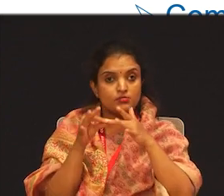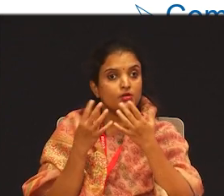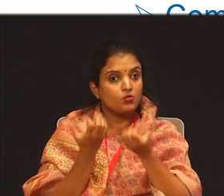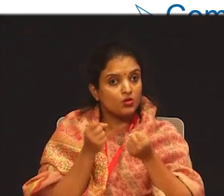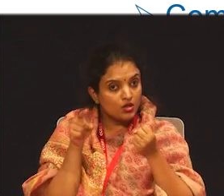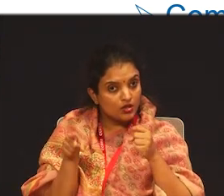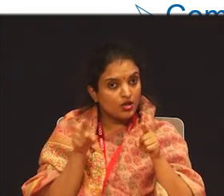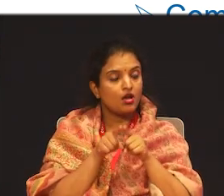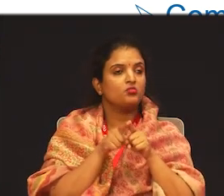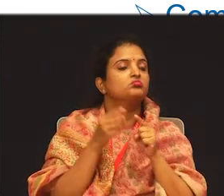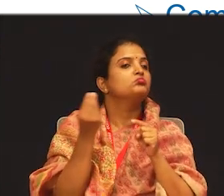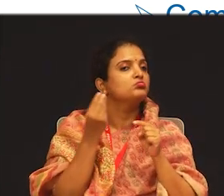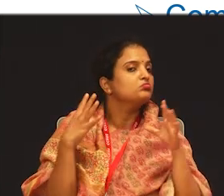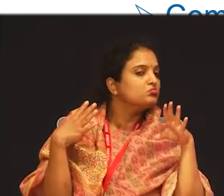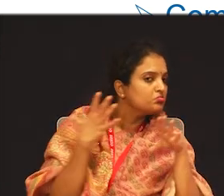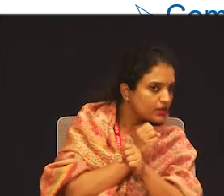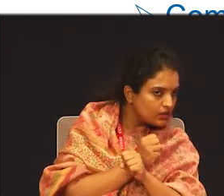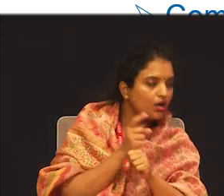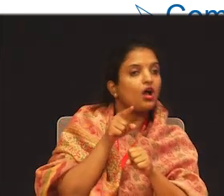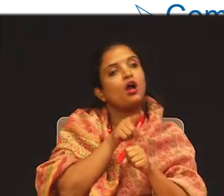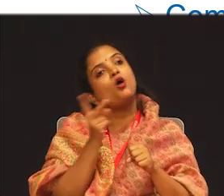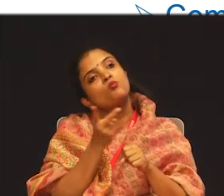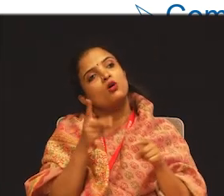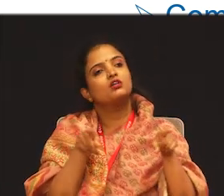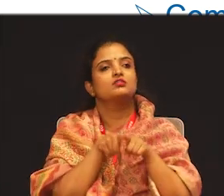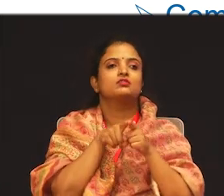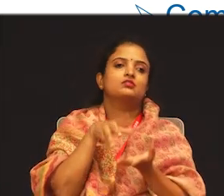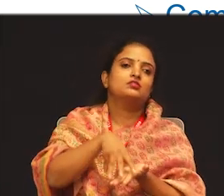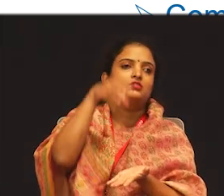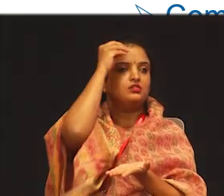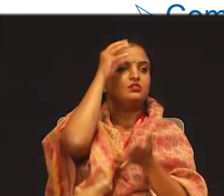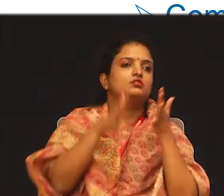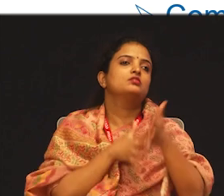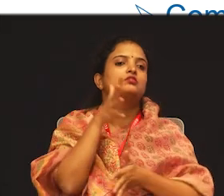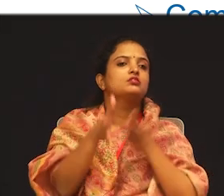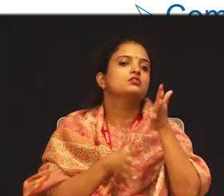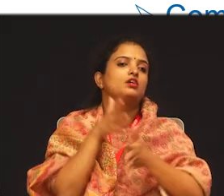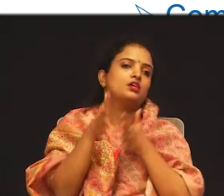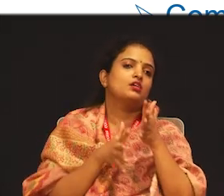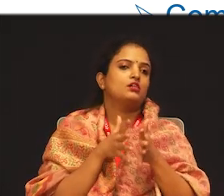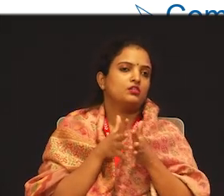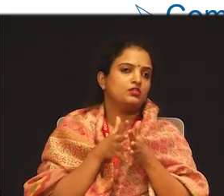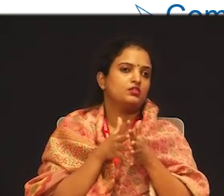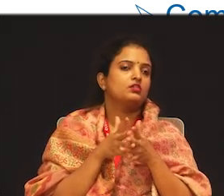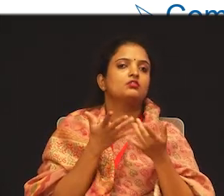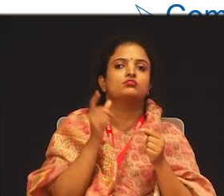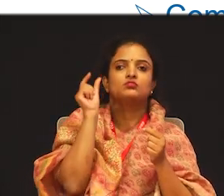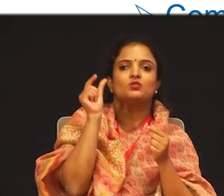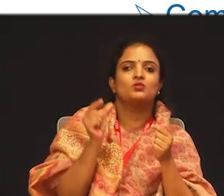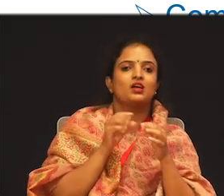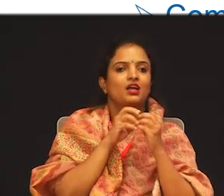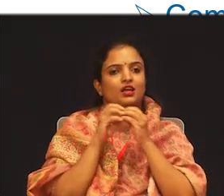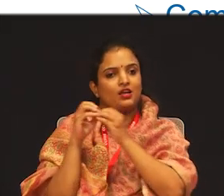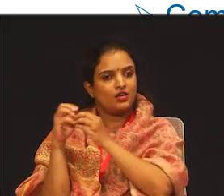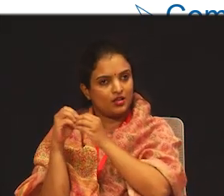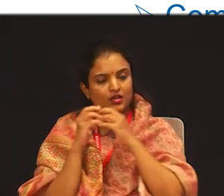children who do not have these kind of needs, they also learn the signs for alphabets and numbers,